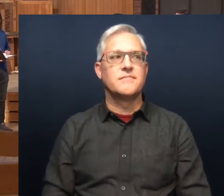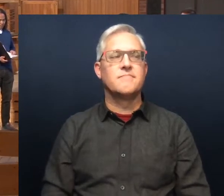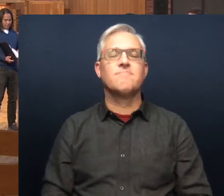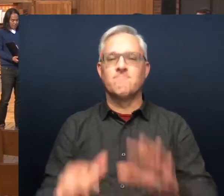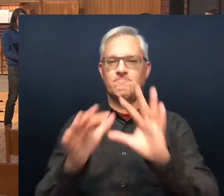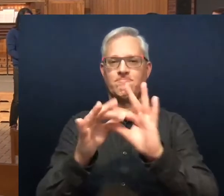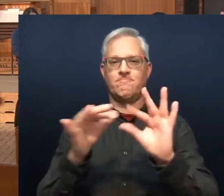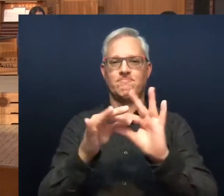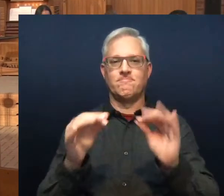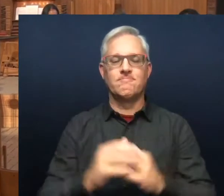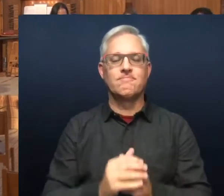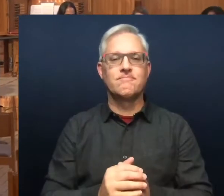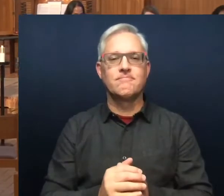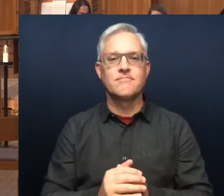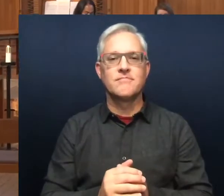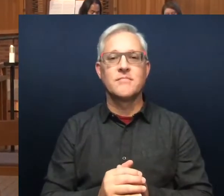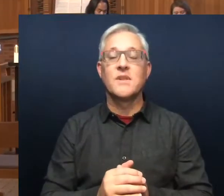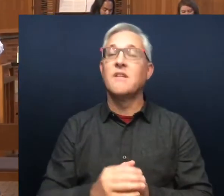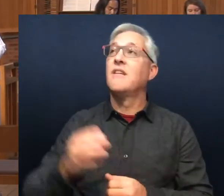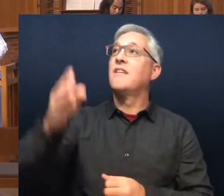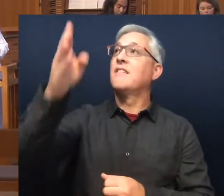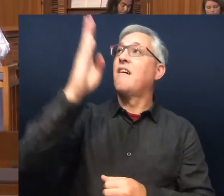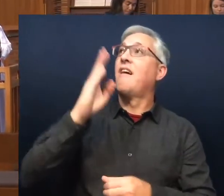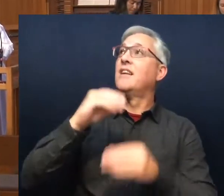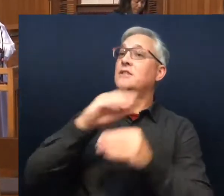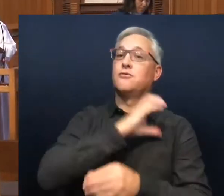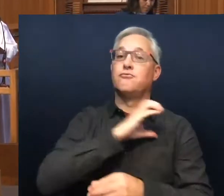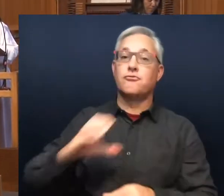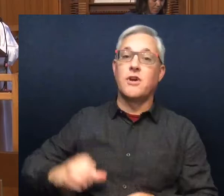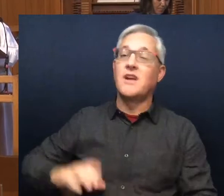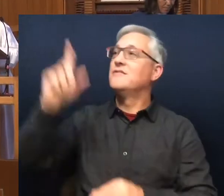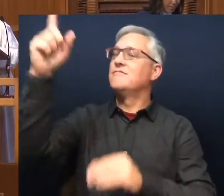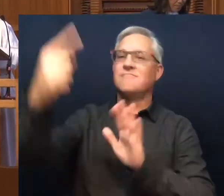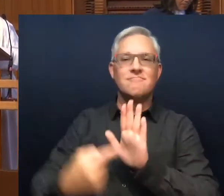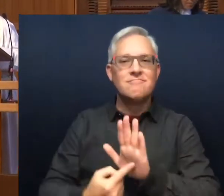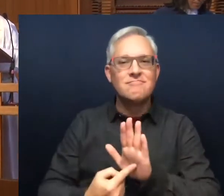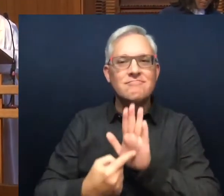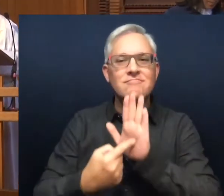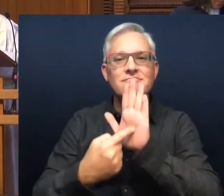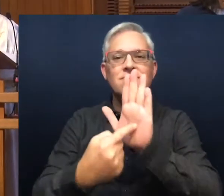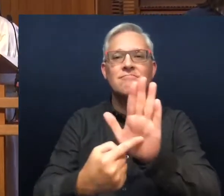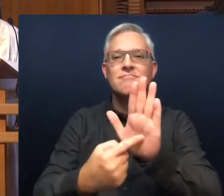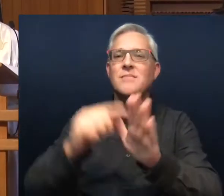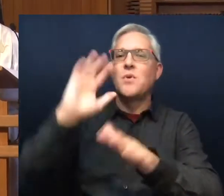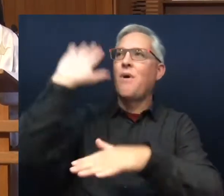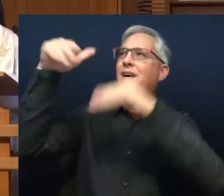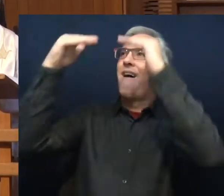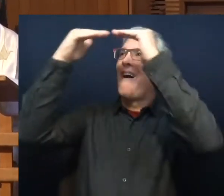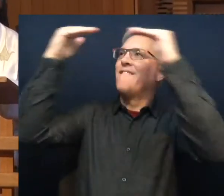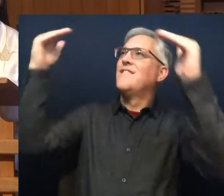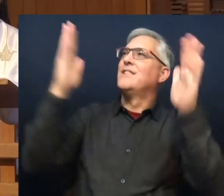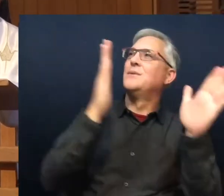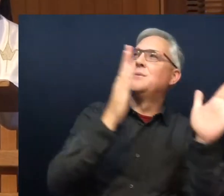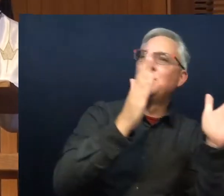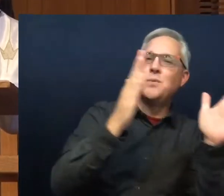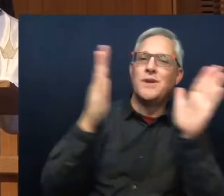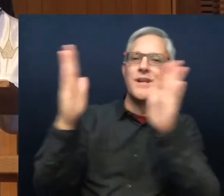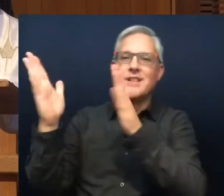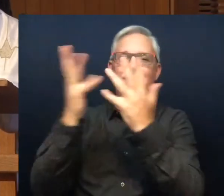Oh God, in Christ you reveal the inbreaking of your